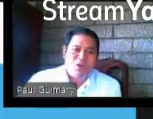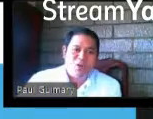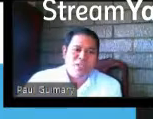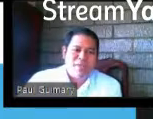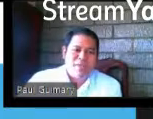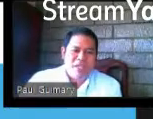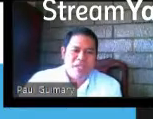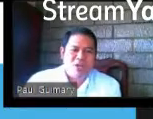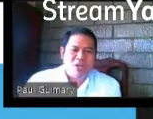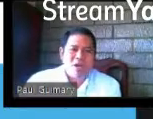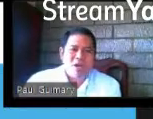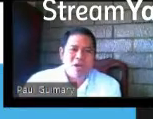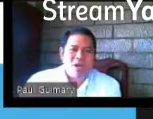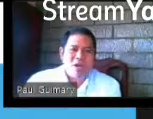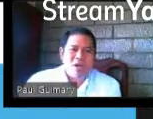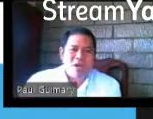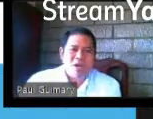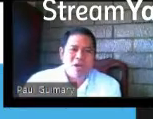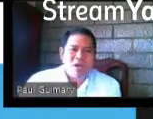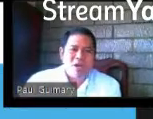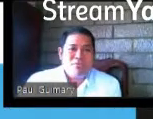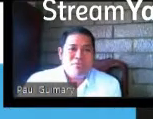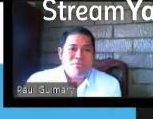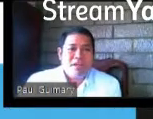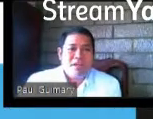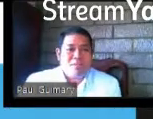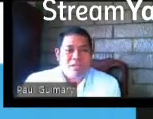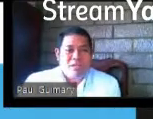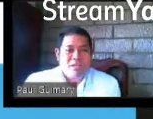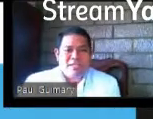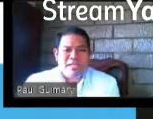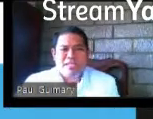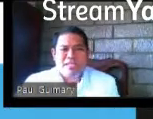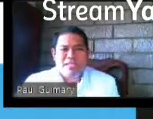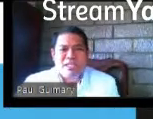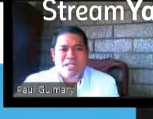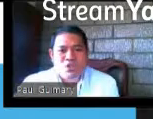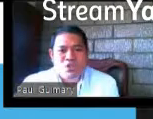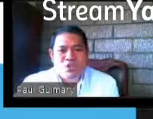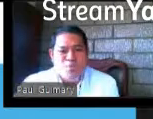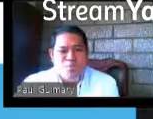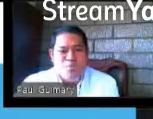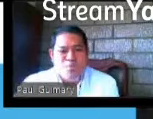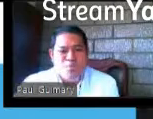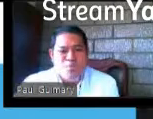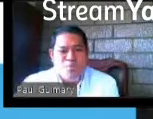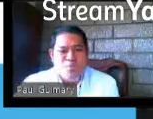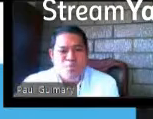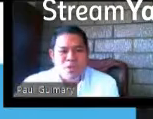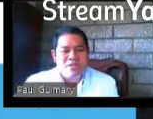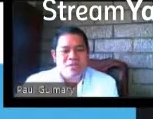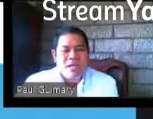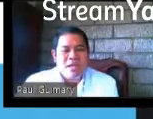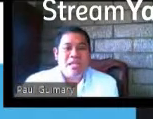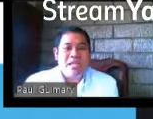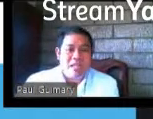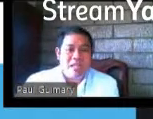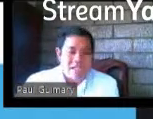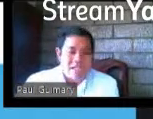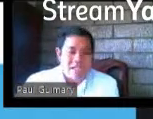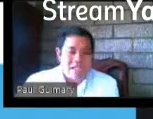parents, learners, and teachers, experiences and suggestion on how we go about